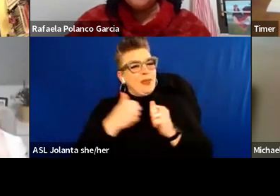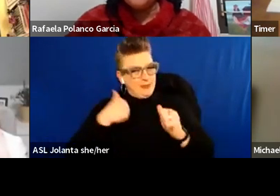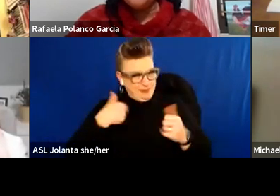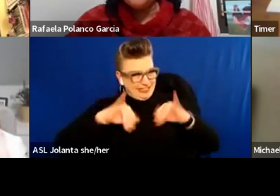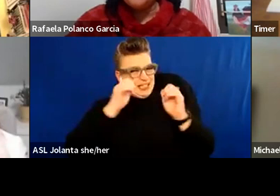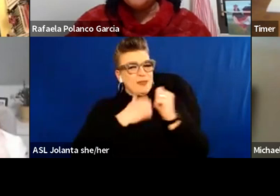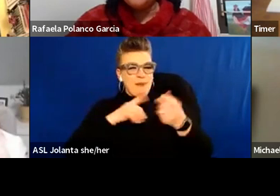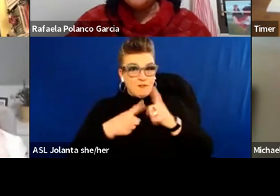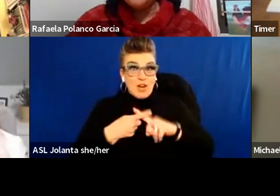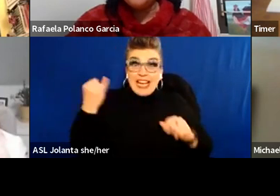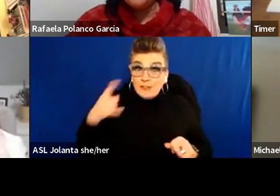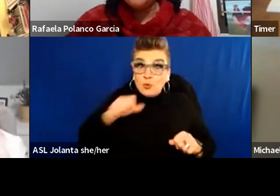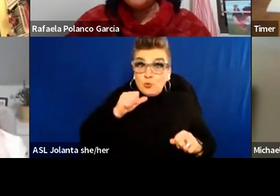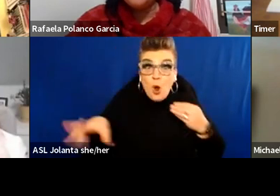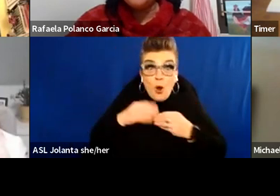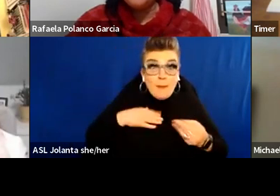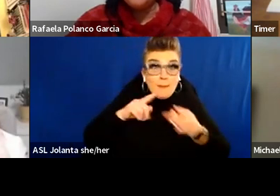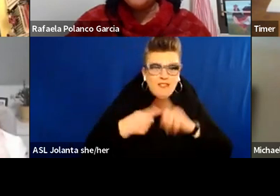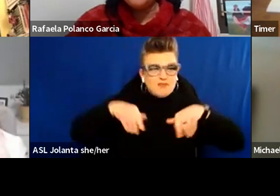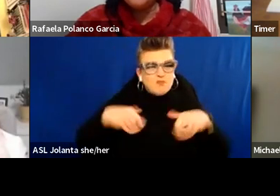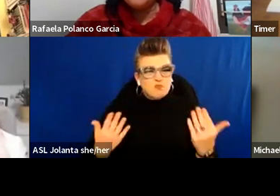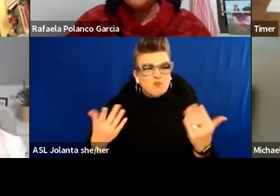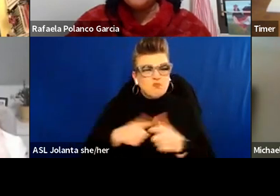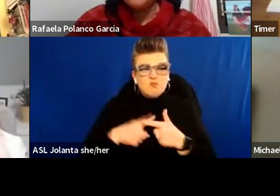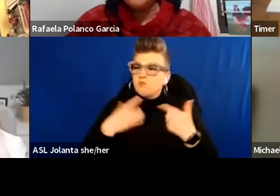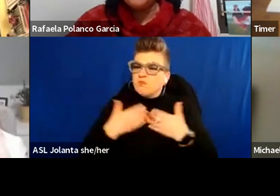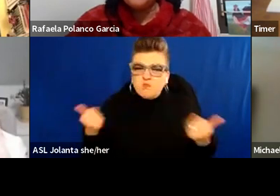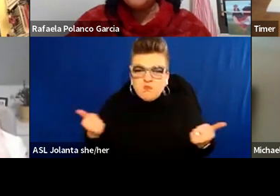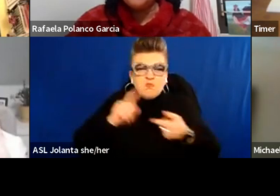if you don't you'll make friends spread apart